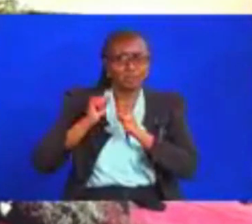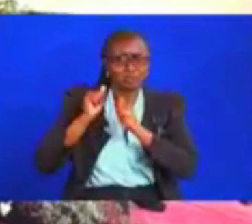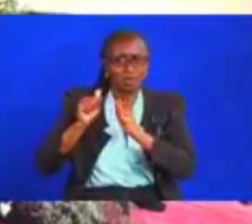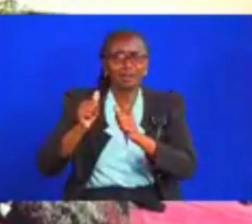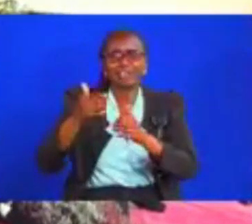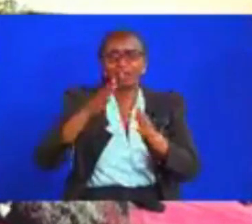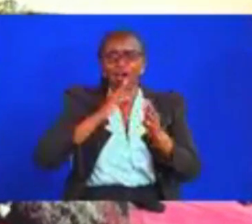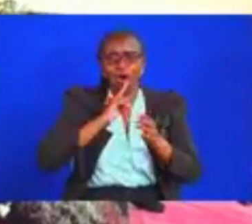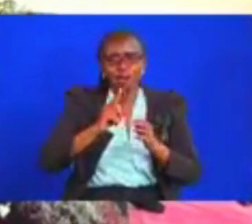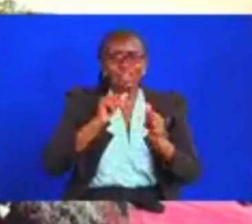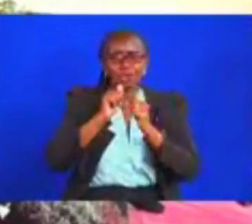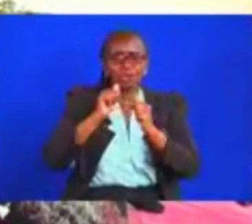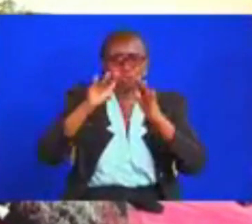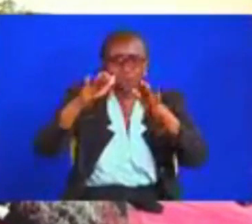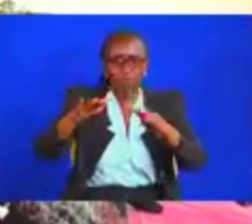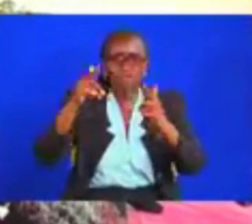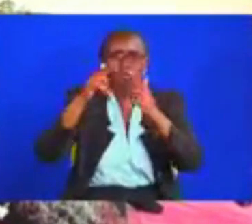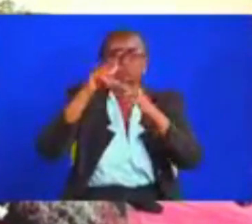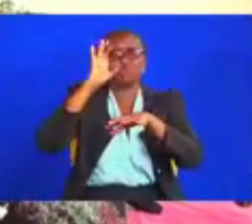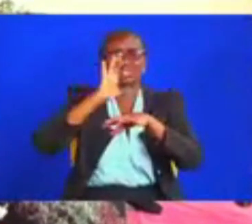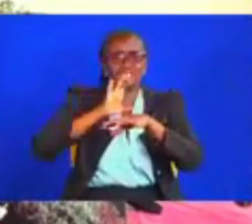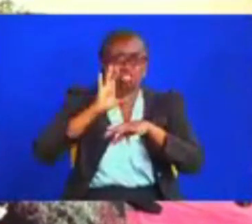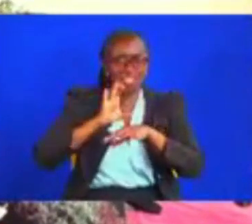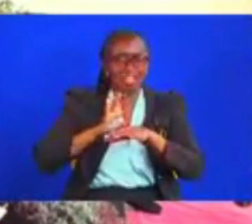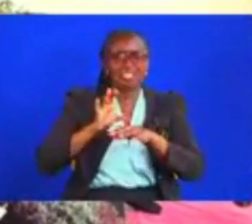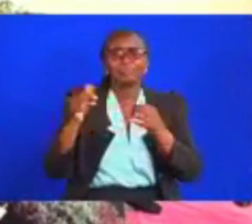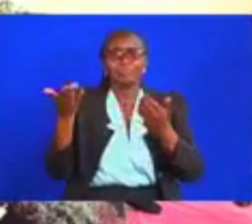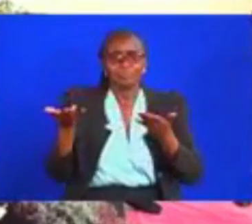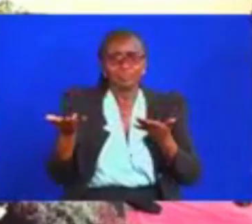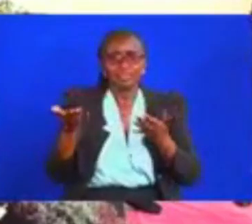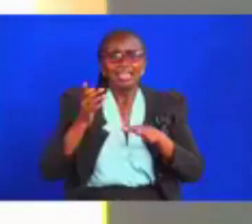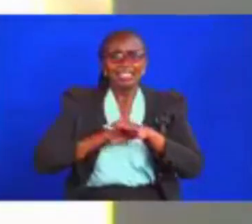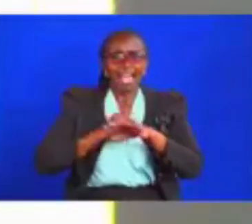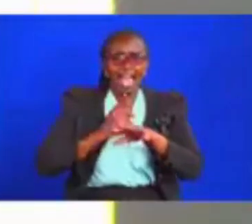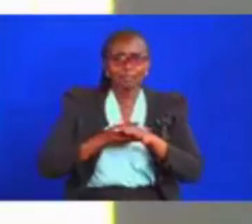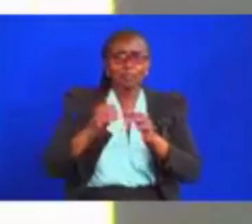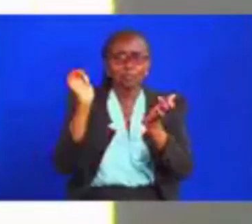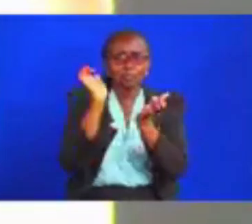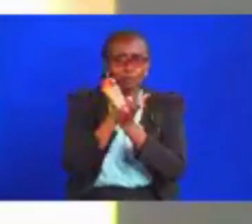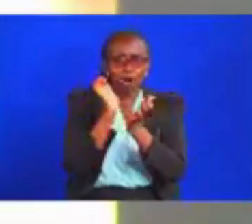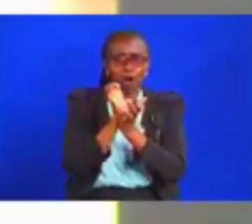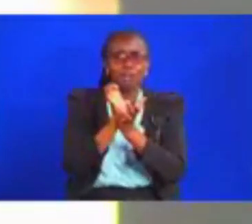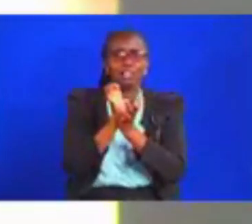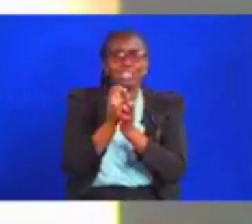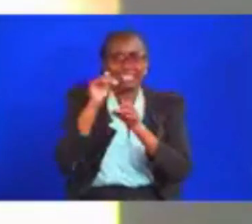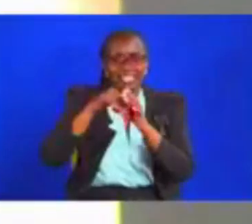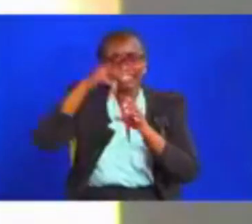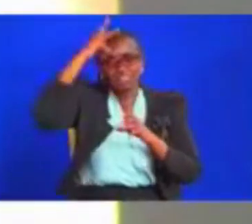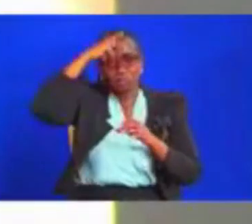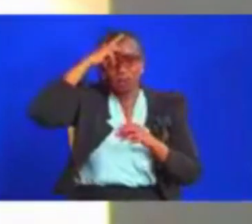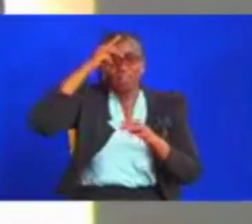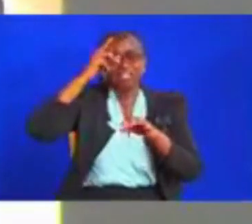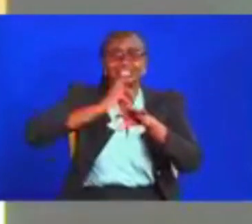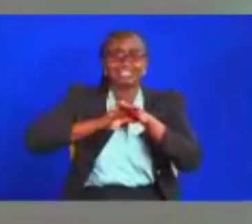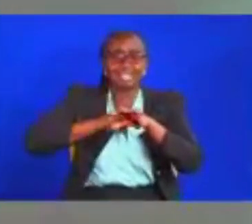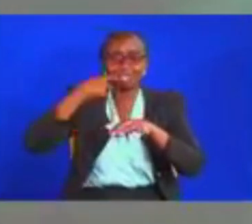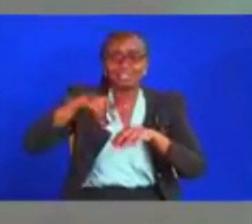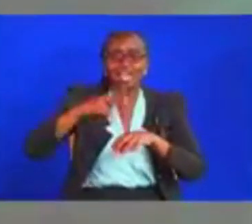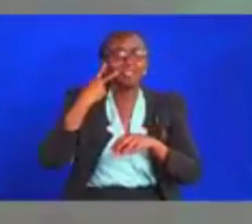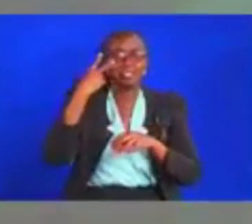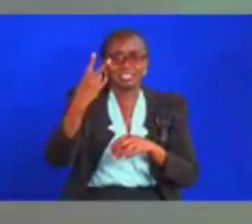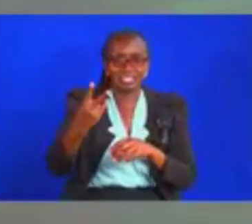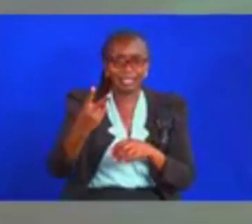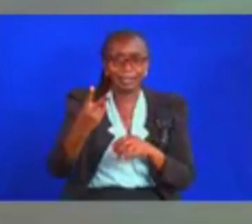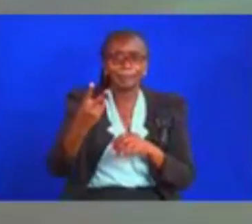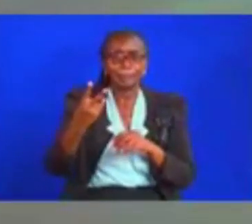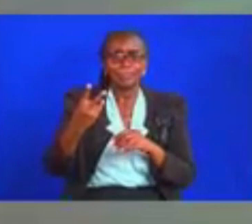was commissioned to the church. As vast as Paul was in knowledge, the moment he saw the heathen,